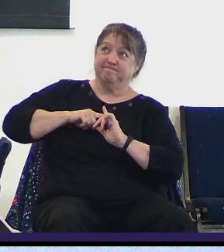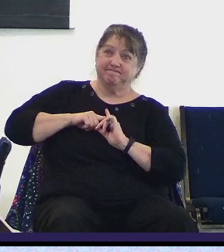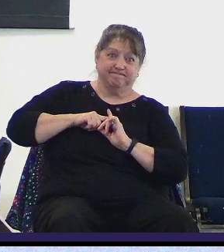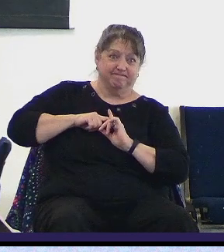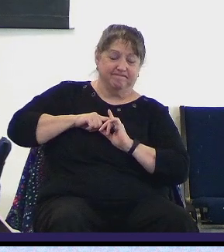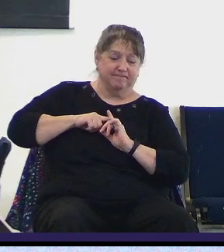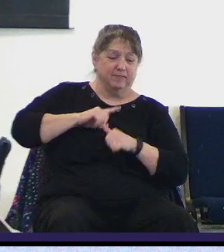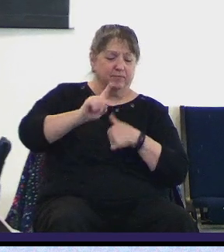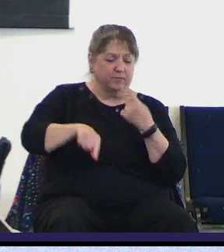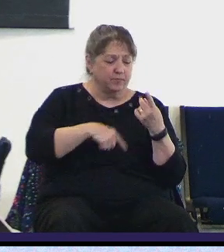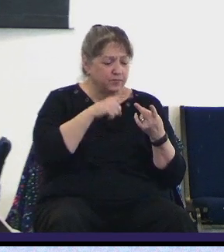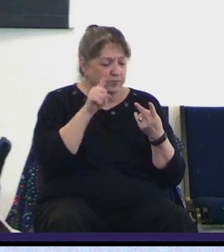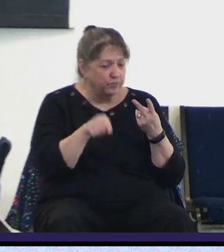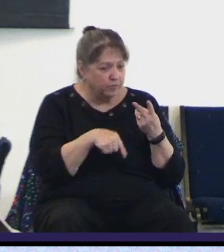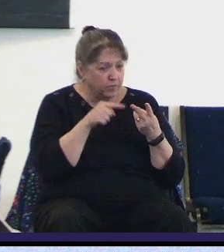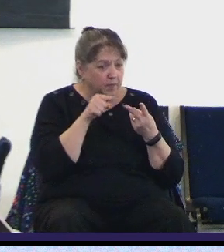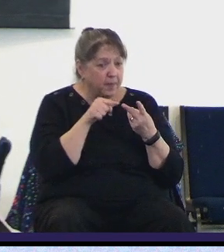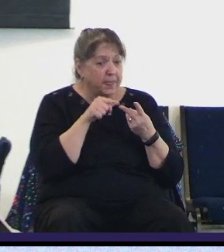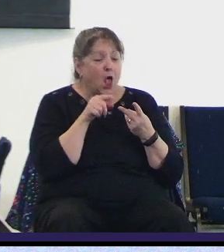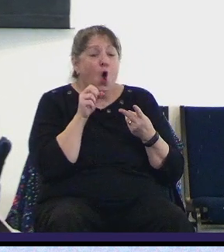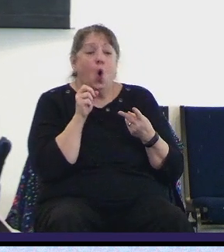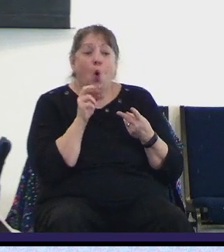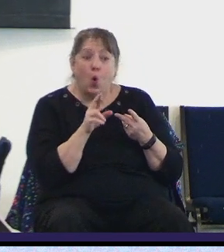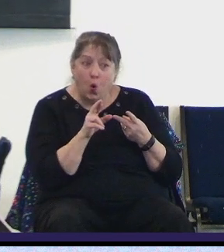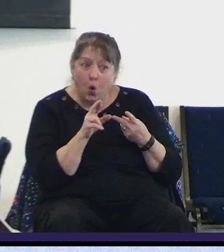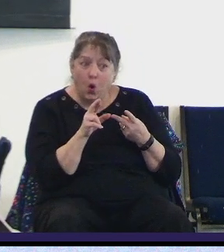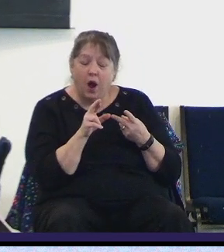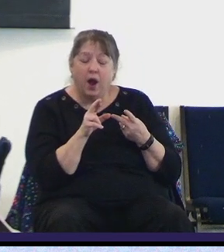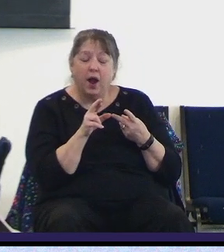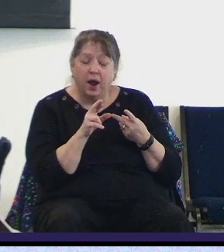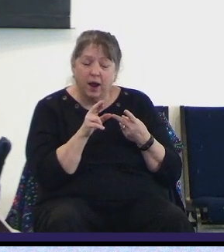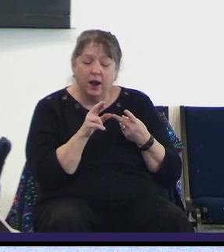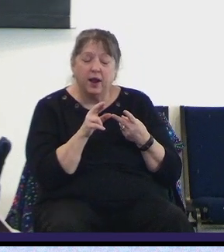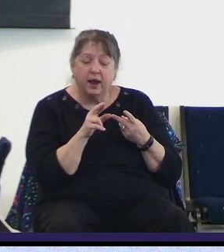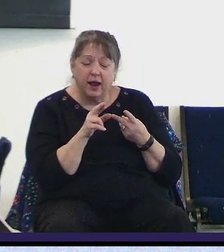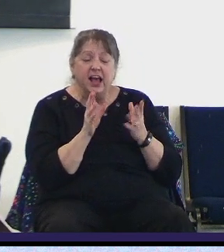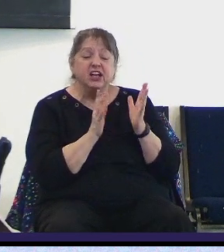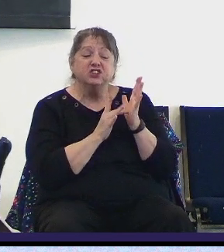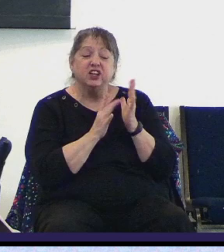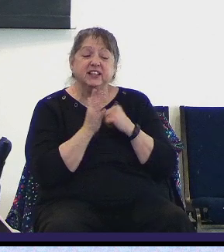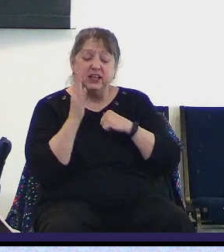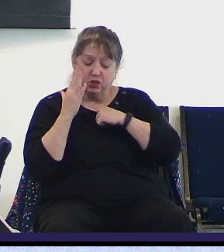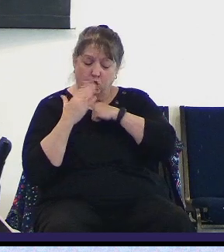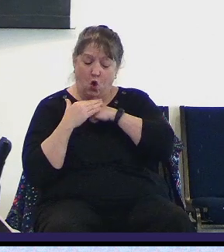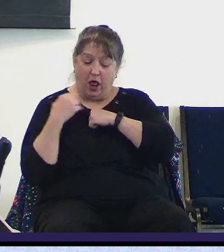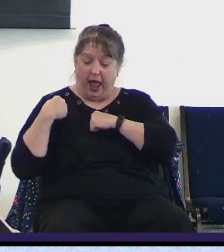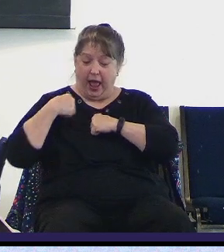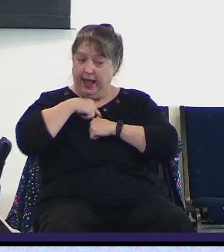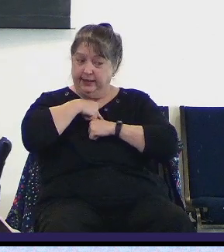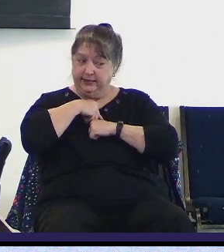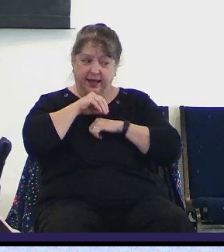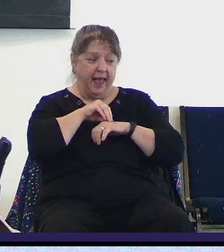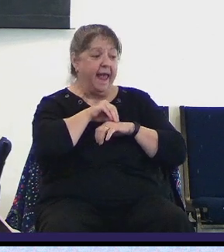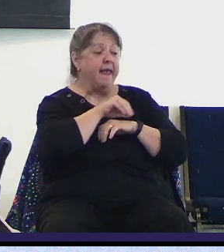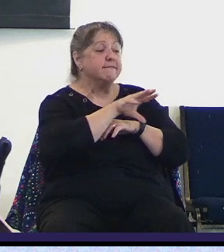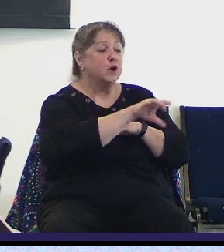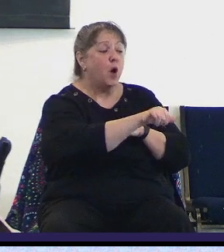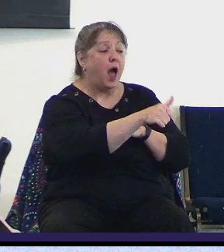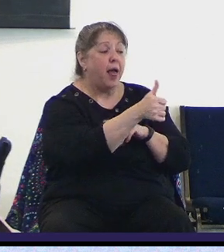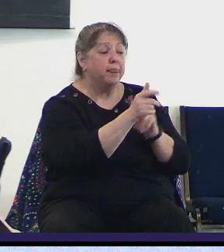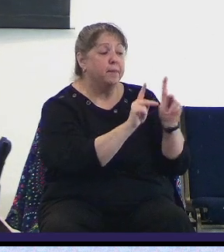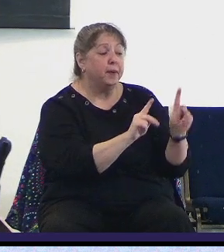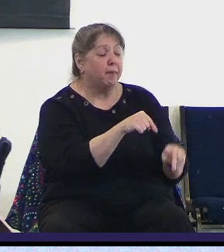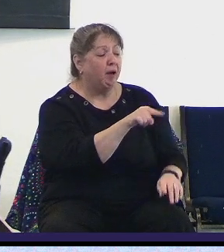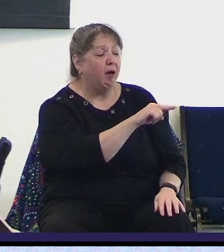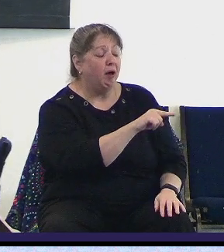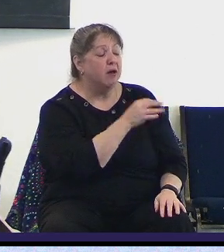Or they are people that he is calling us to impact in a positive way, to make them curious and hungry for